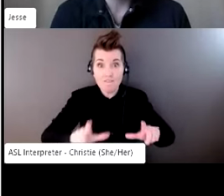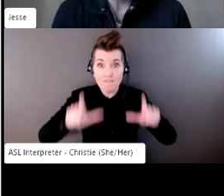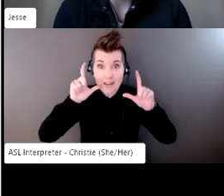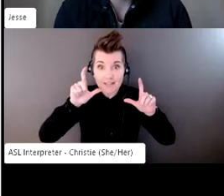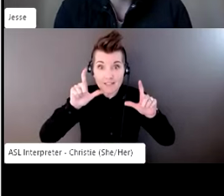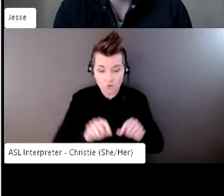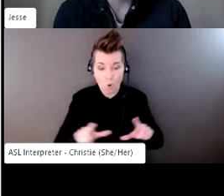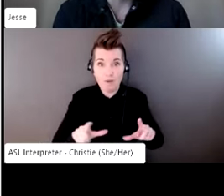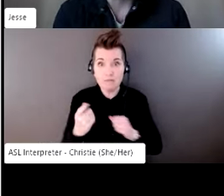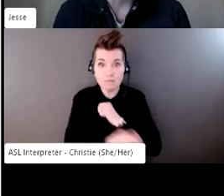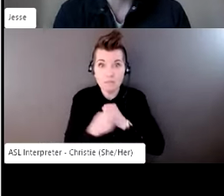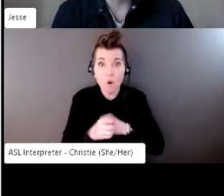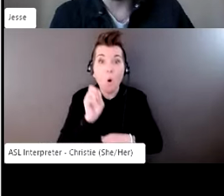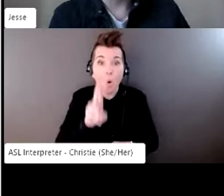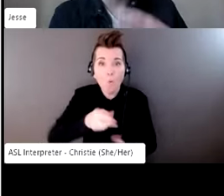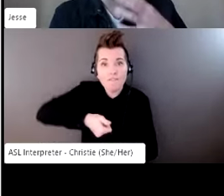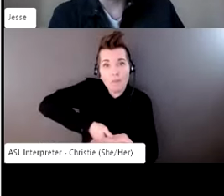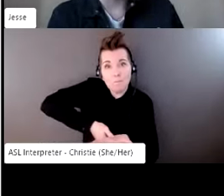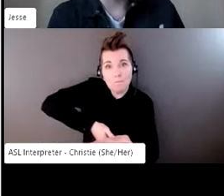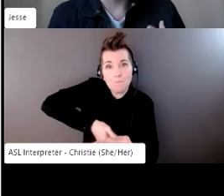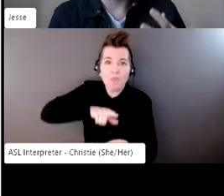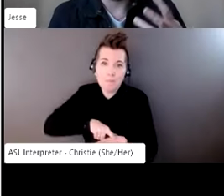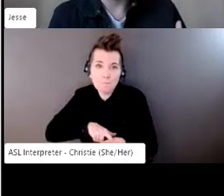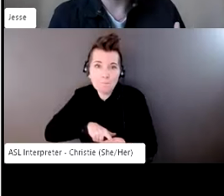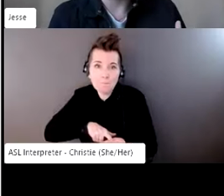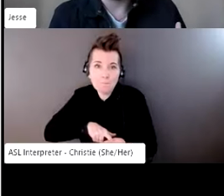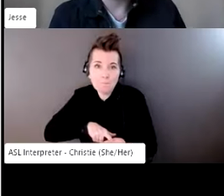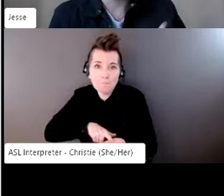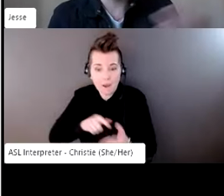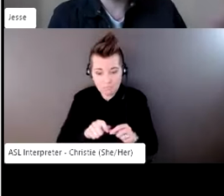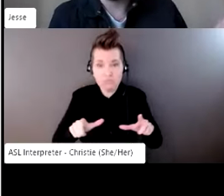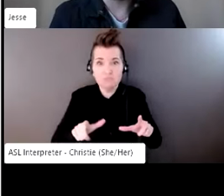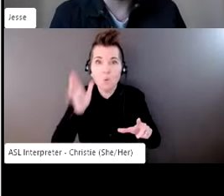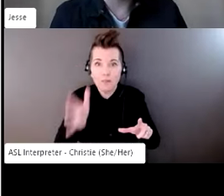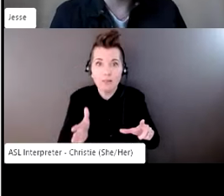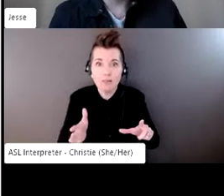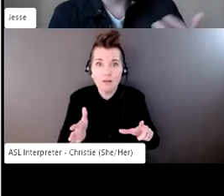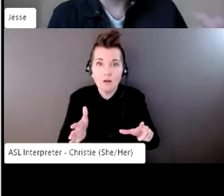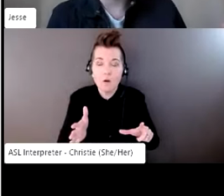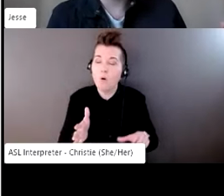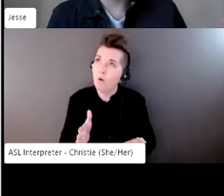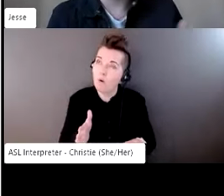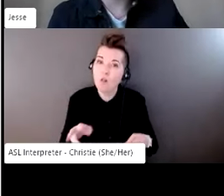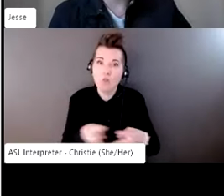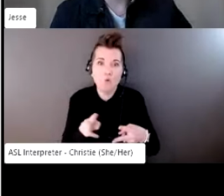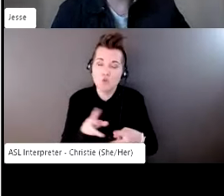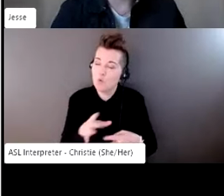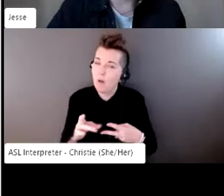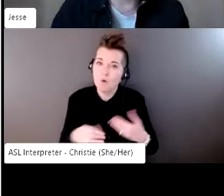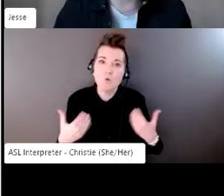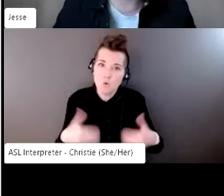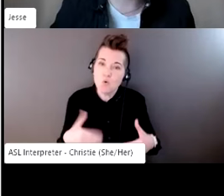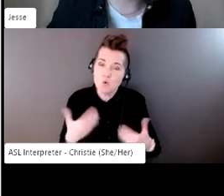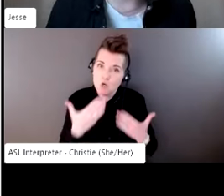password. That's a very good way to use your device. I know that, so I have accounts both with